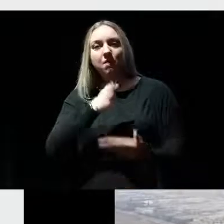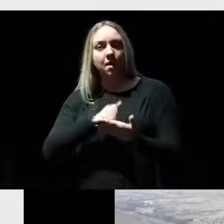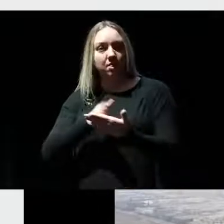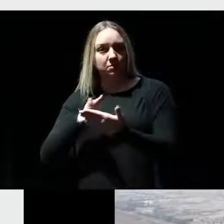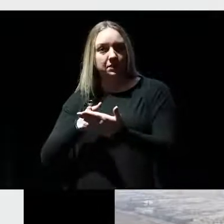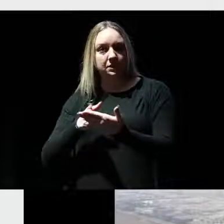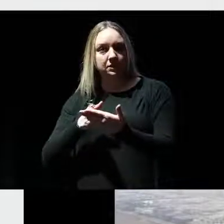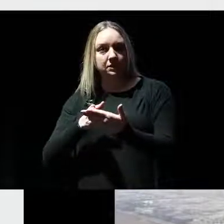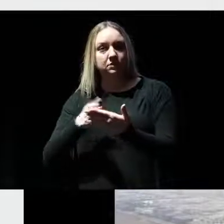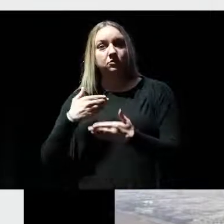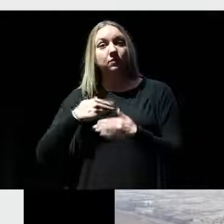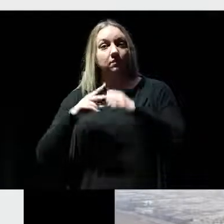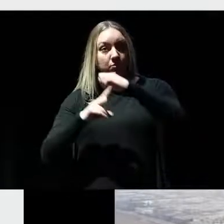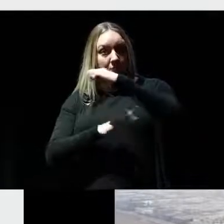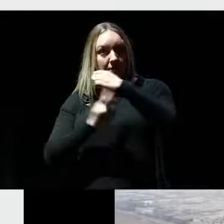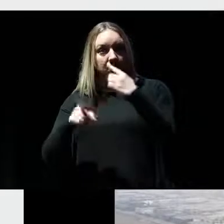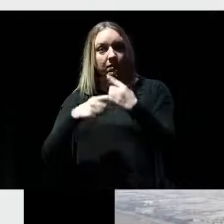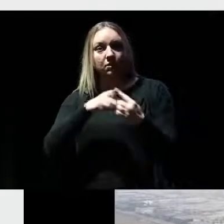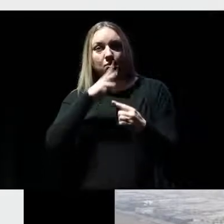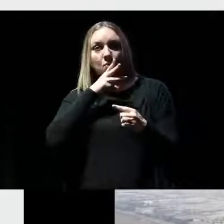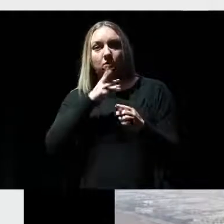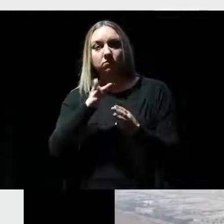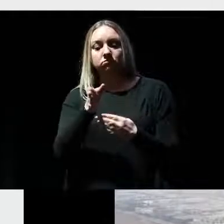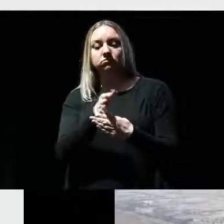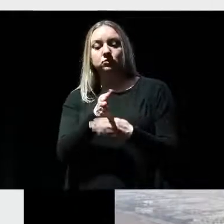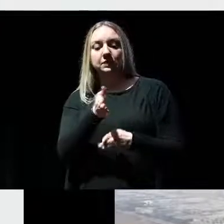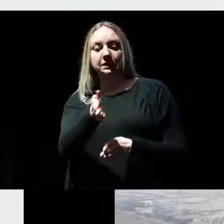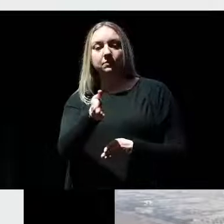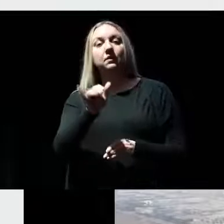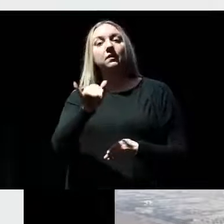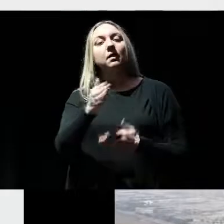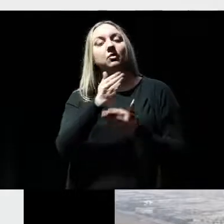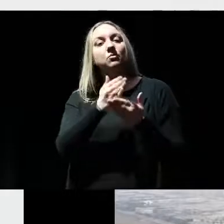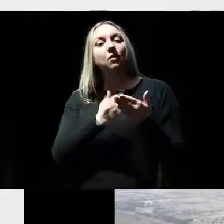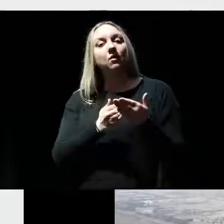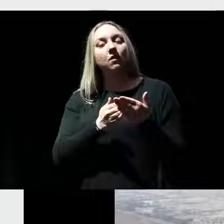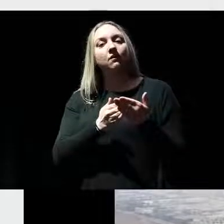that are in between these bridges that were part of the remediation